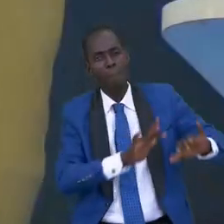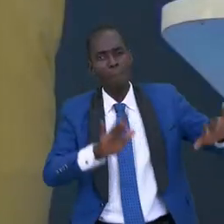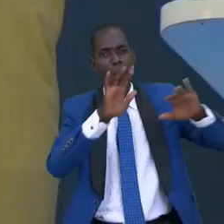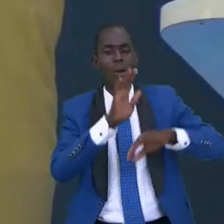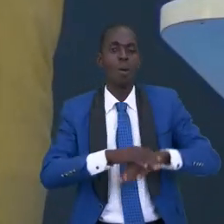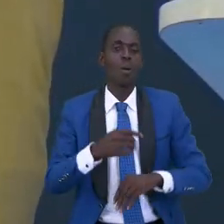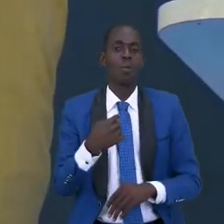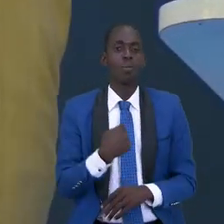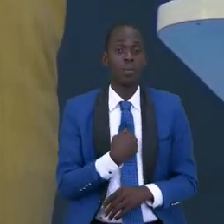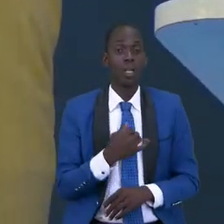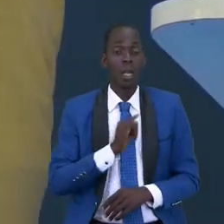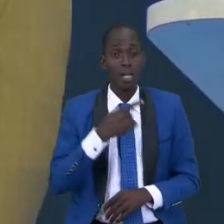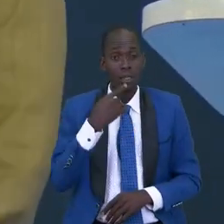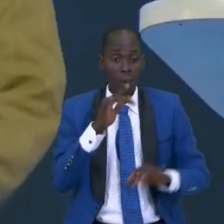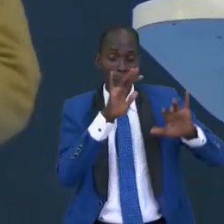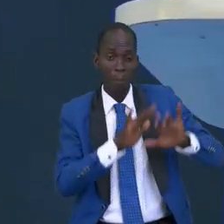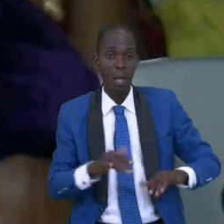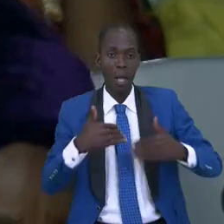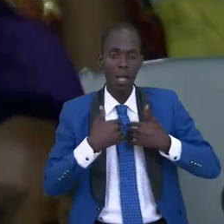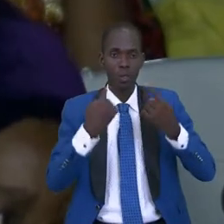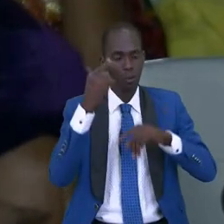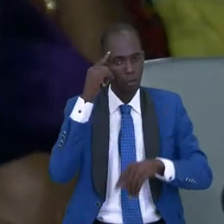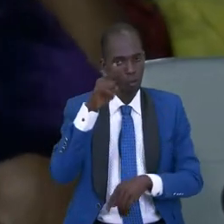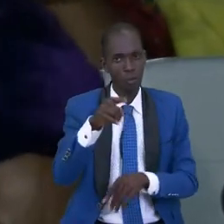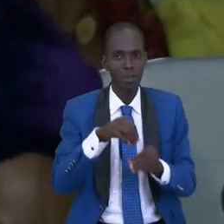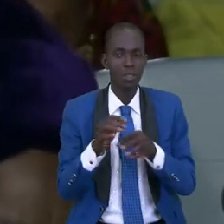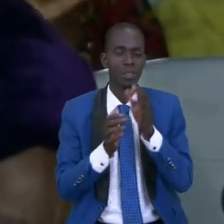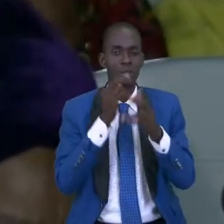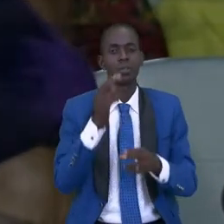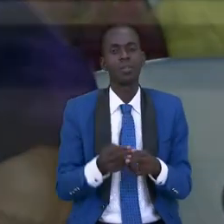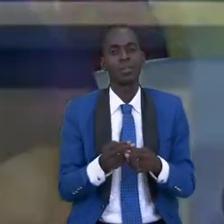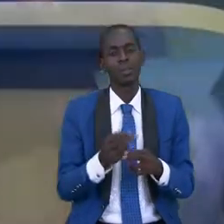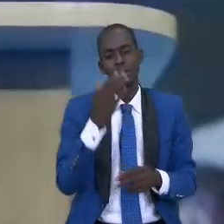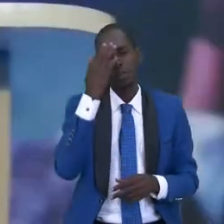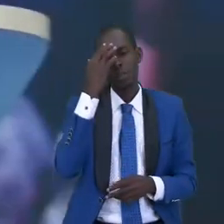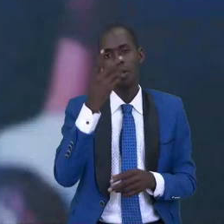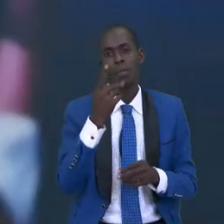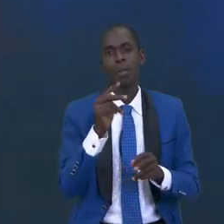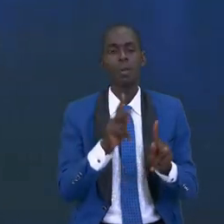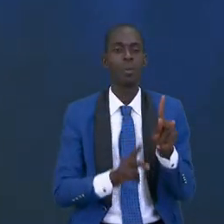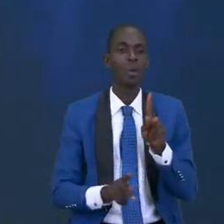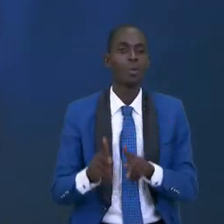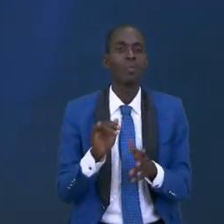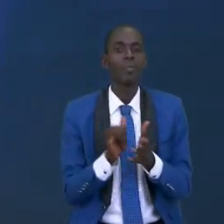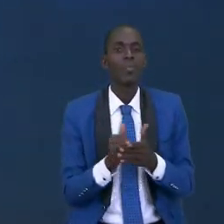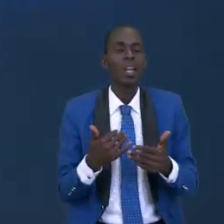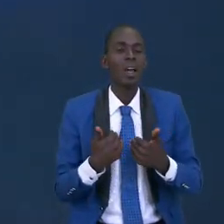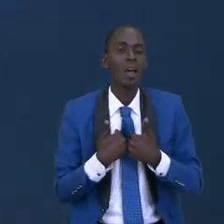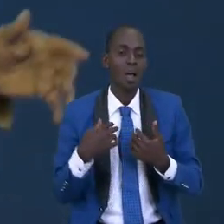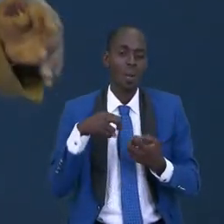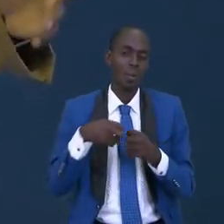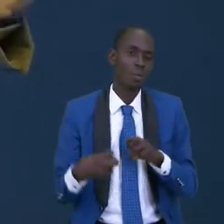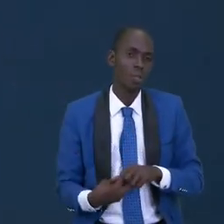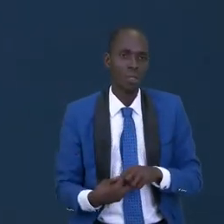me. I said mercy has come. Yeah. You know the people that have problems, and